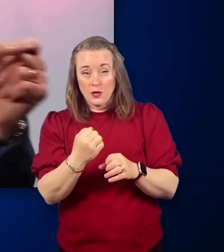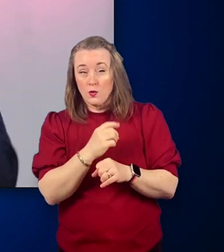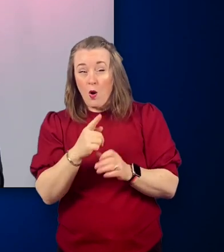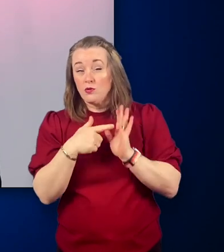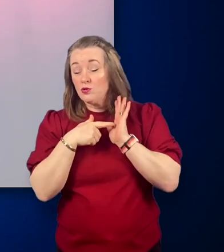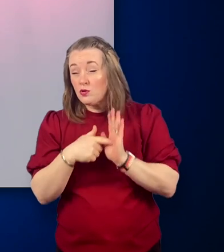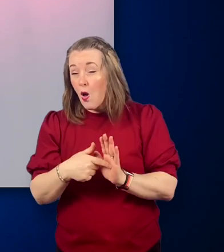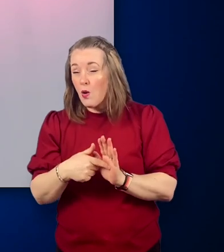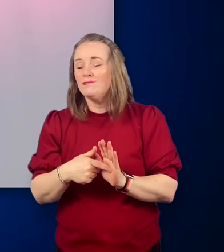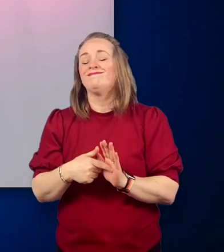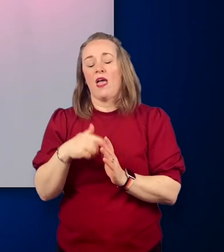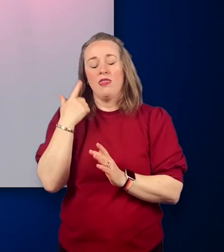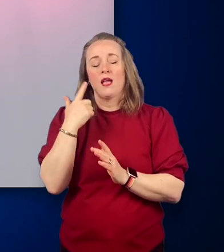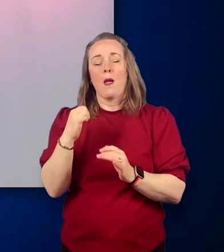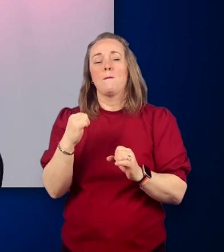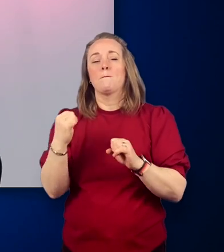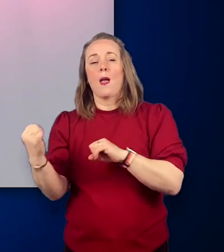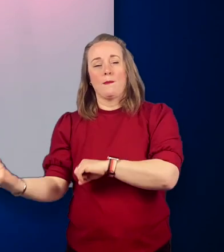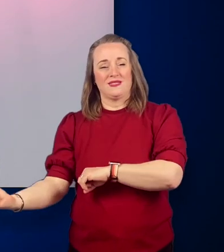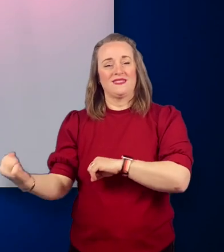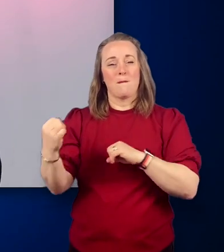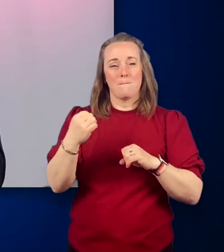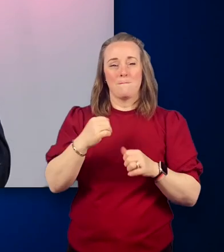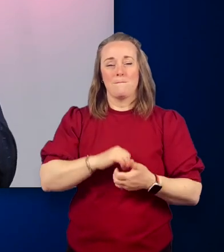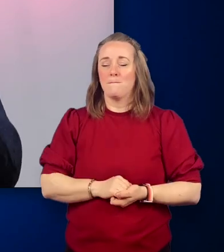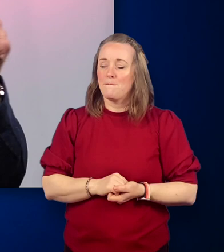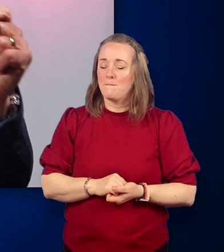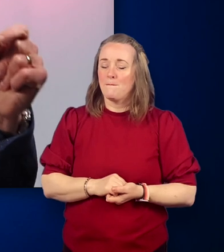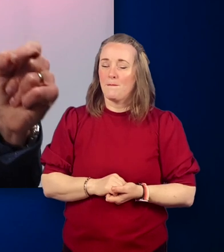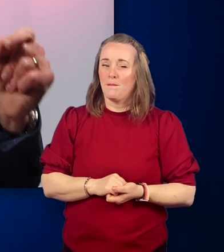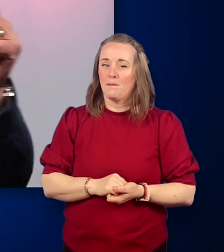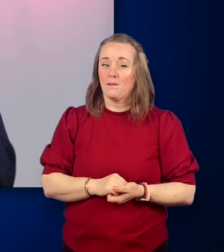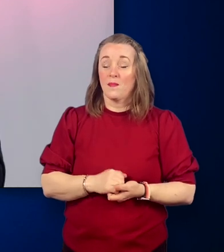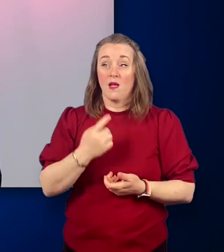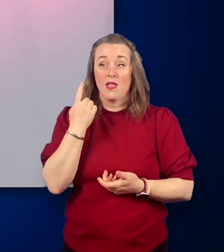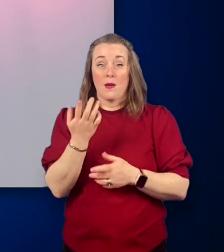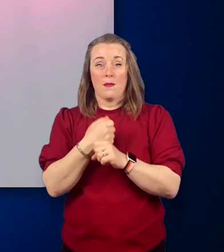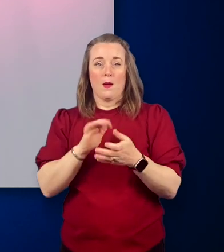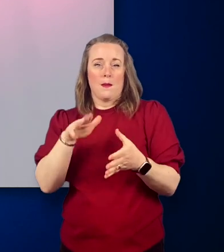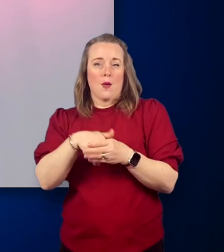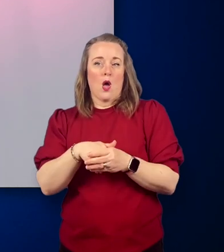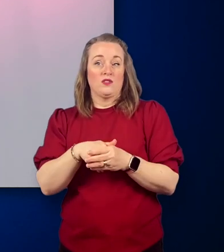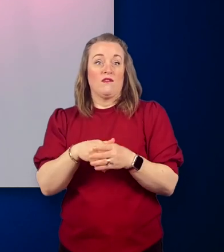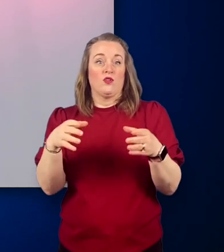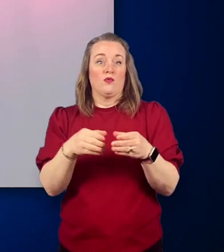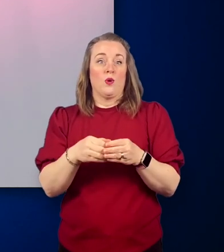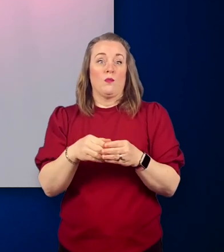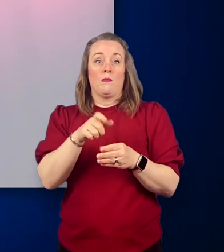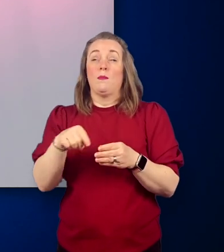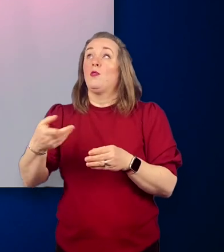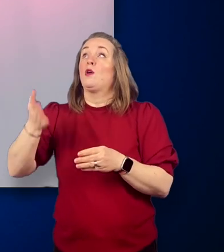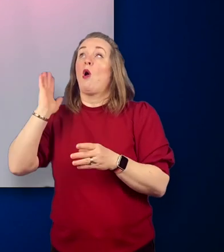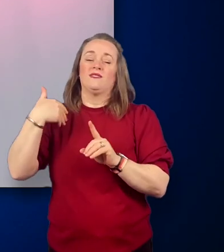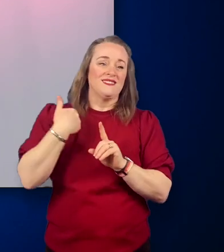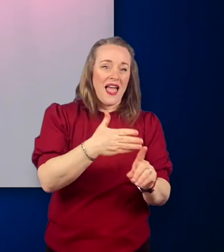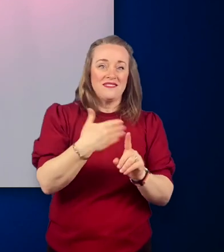about being baptized. You should think about being part of the sent group to change the